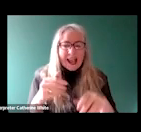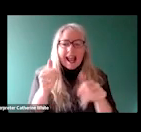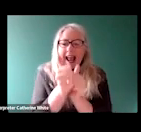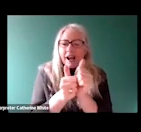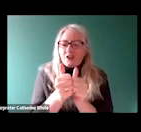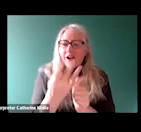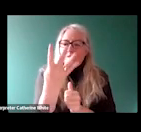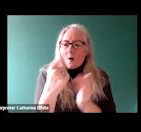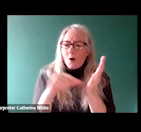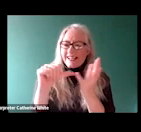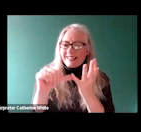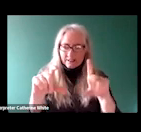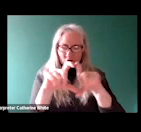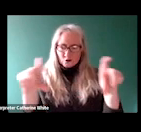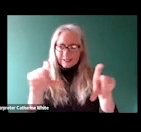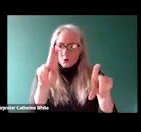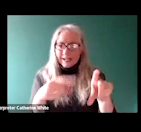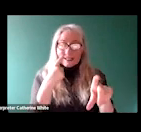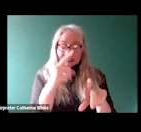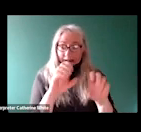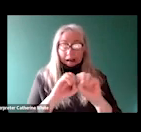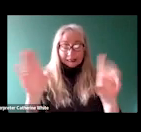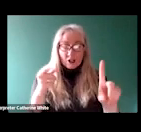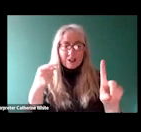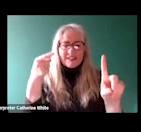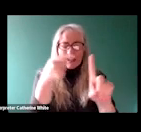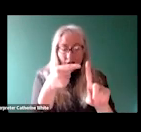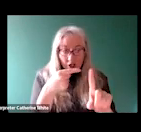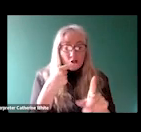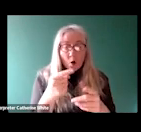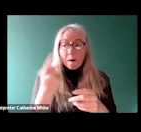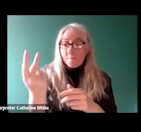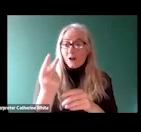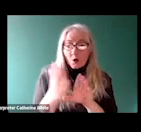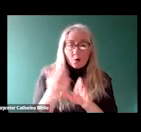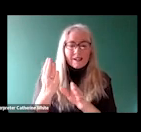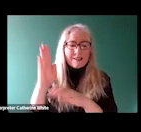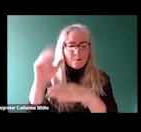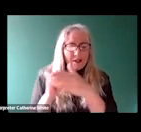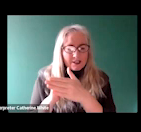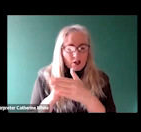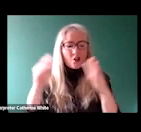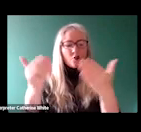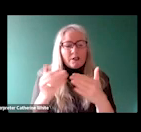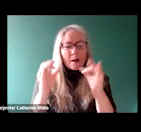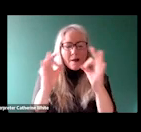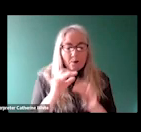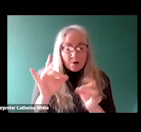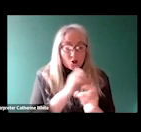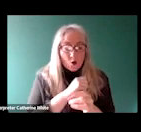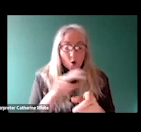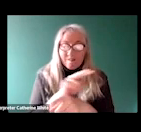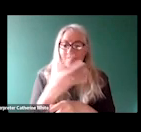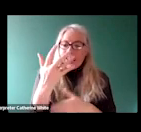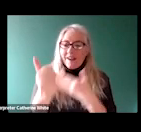which is on screen there, sets out a very clear target. It says, in partnership with industry, introduce measures to ensure that over a 5-year